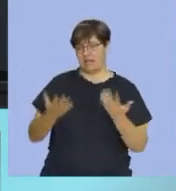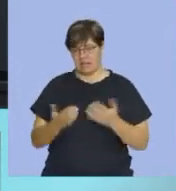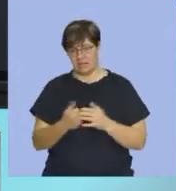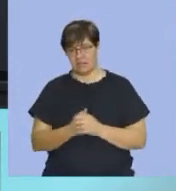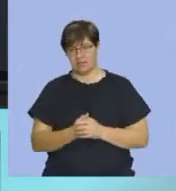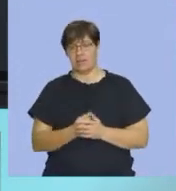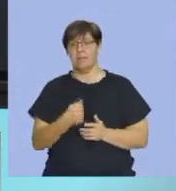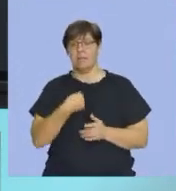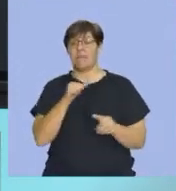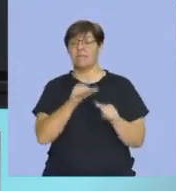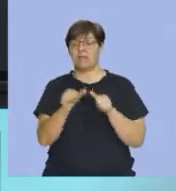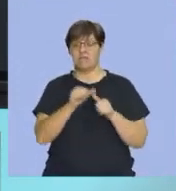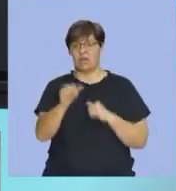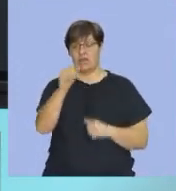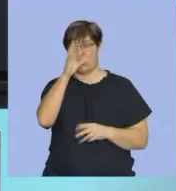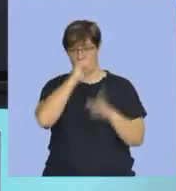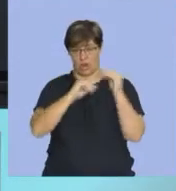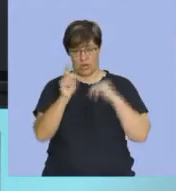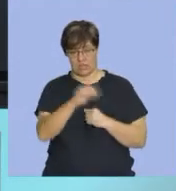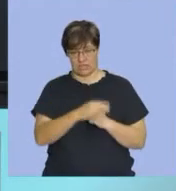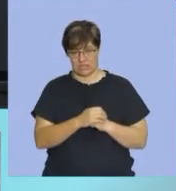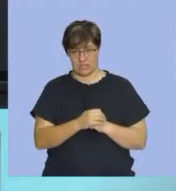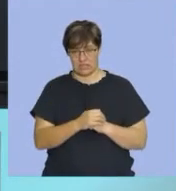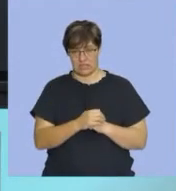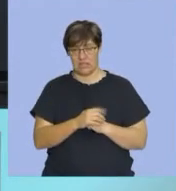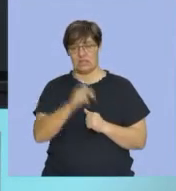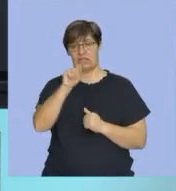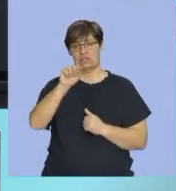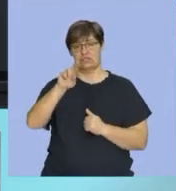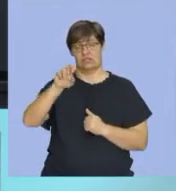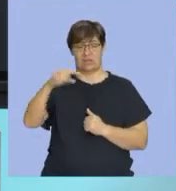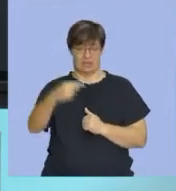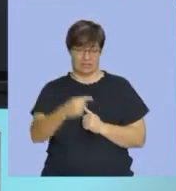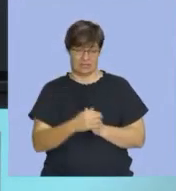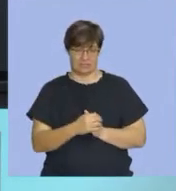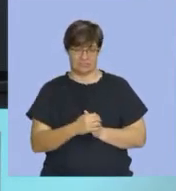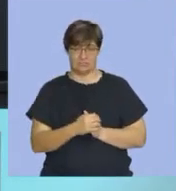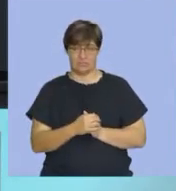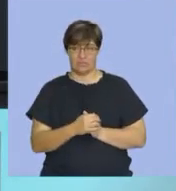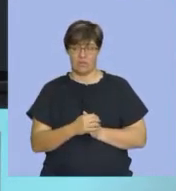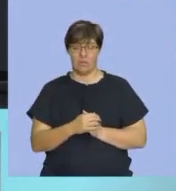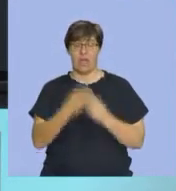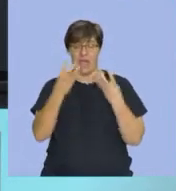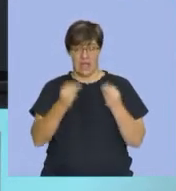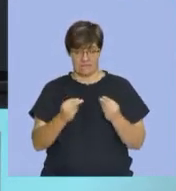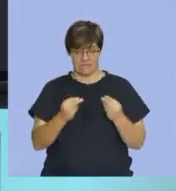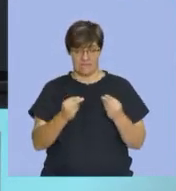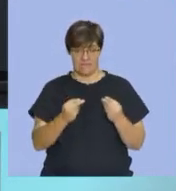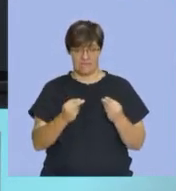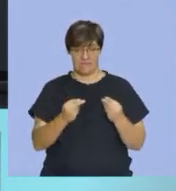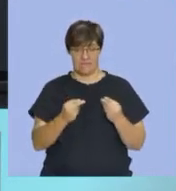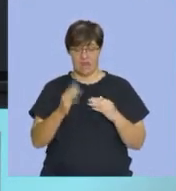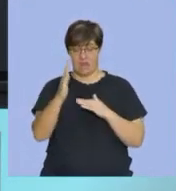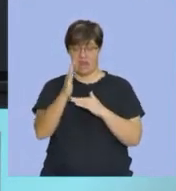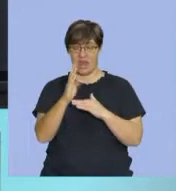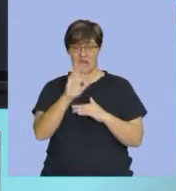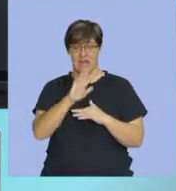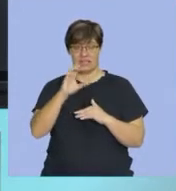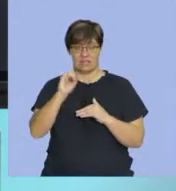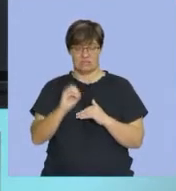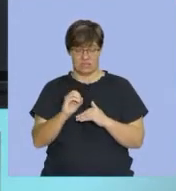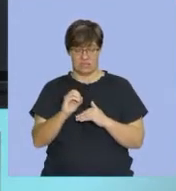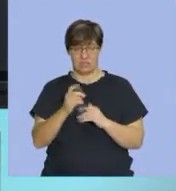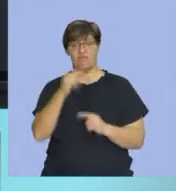So I would rather you learned being able to use the trig, okay? That once you've got your right angle